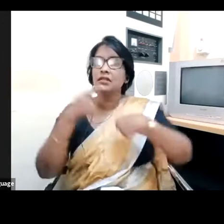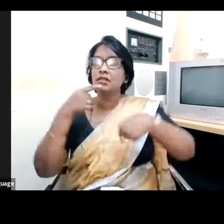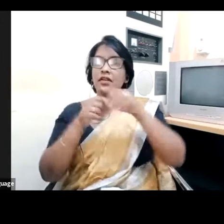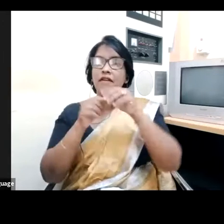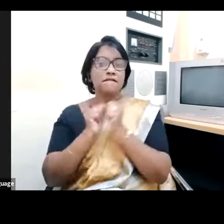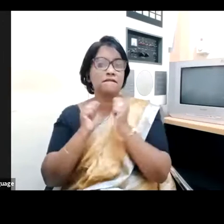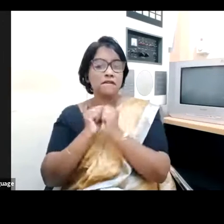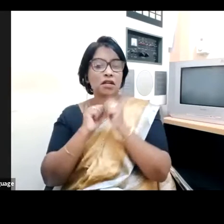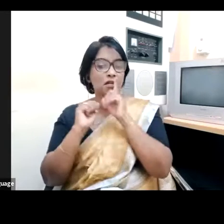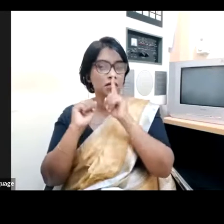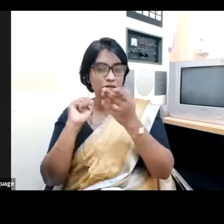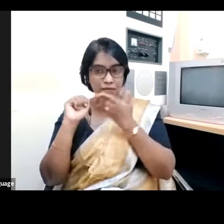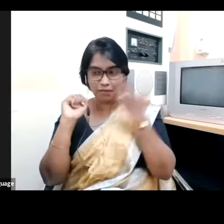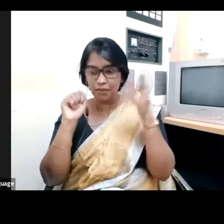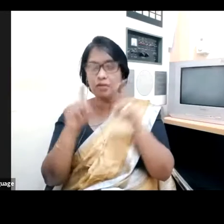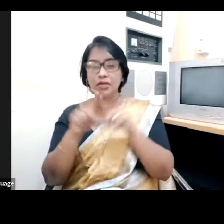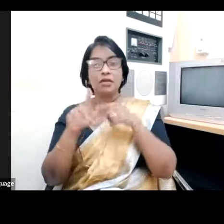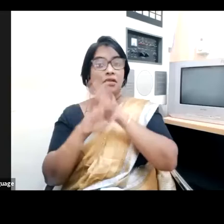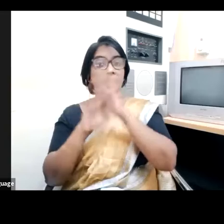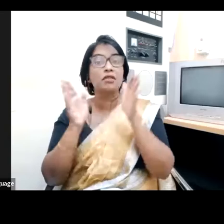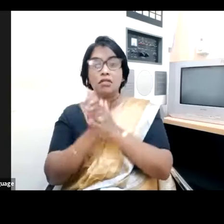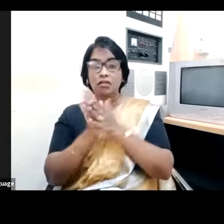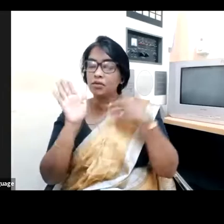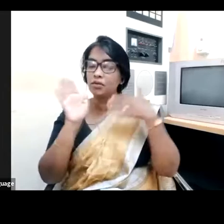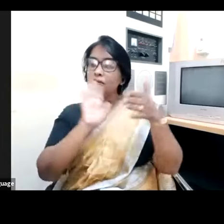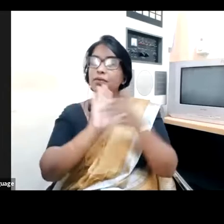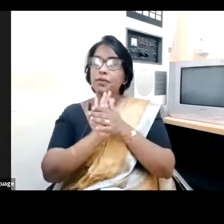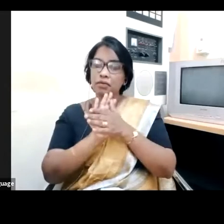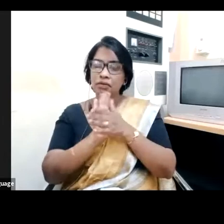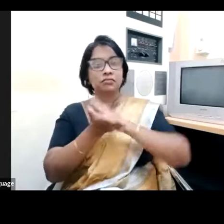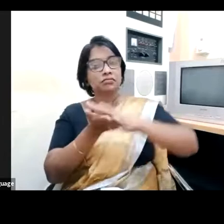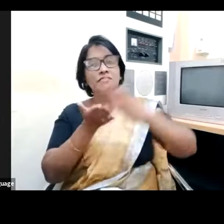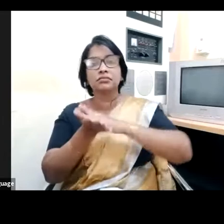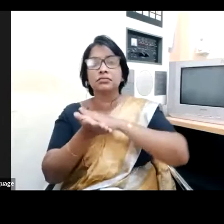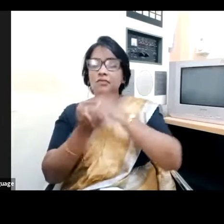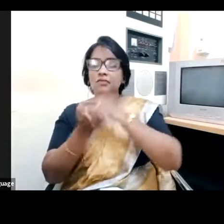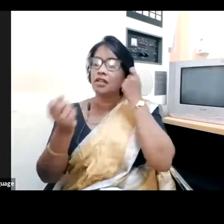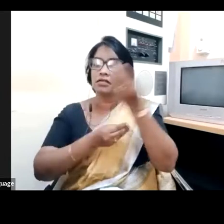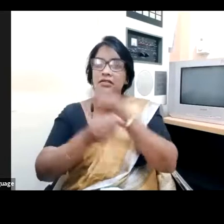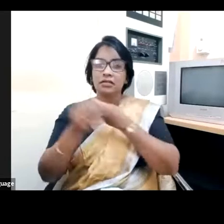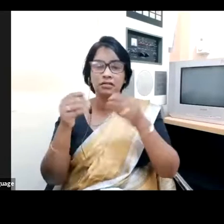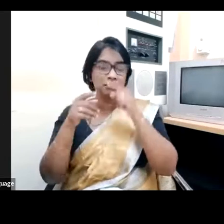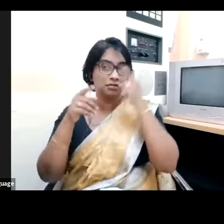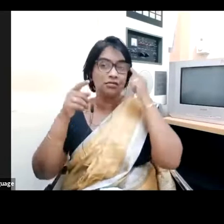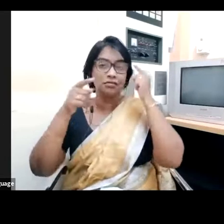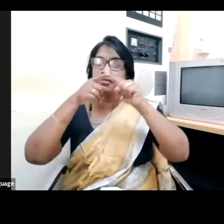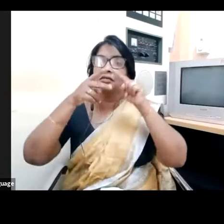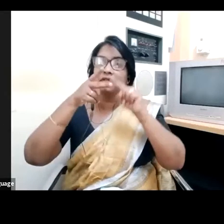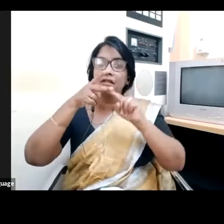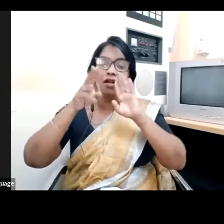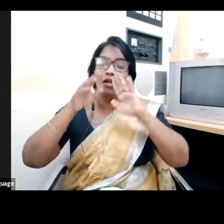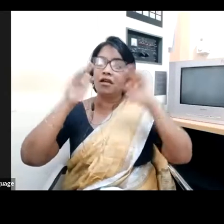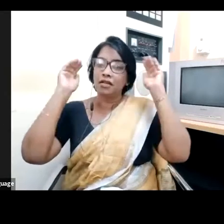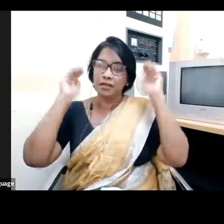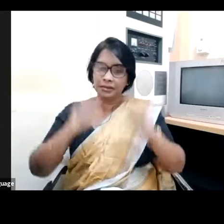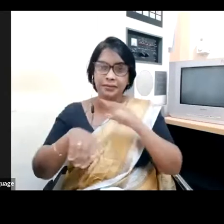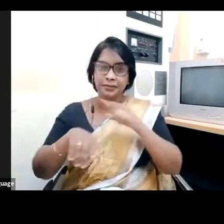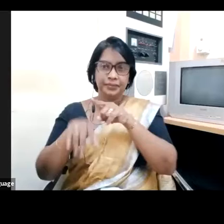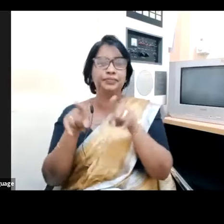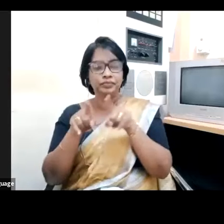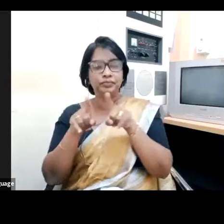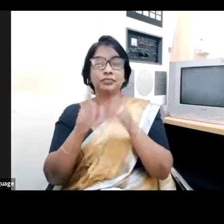share with you not more than 2 very direct, incisive actions to control